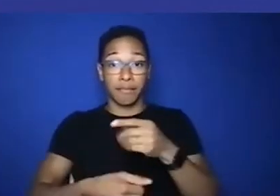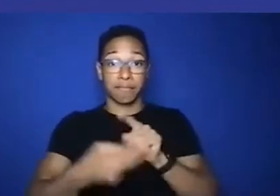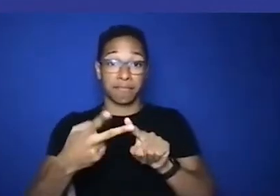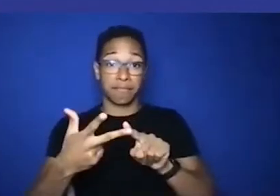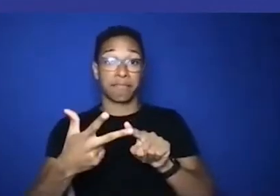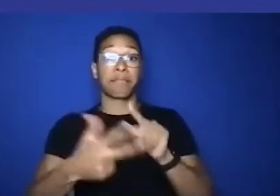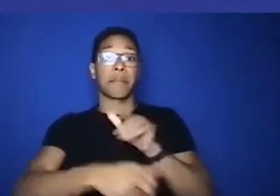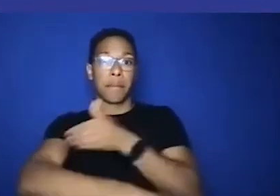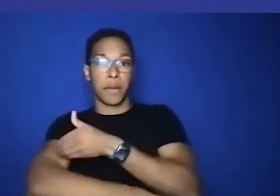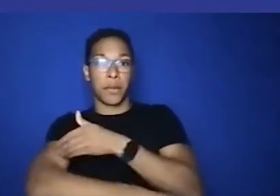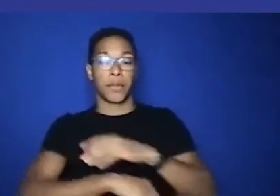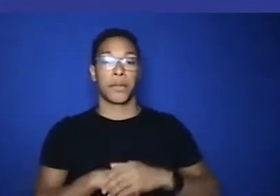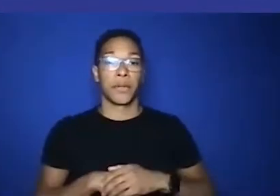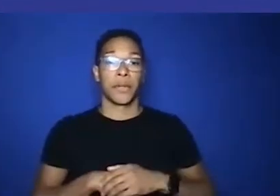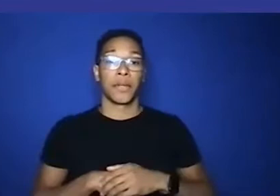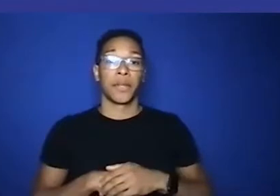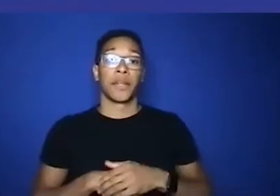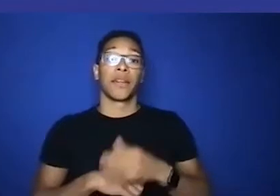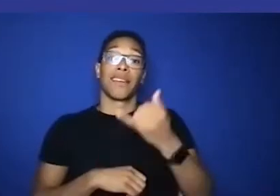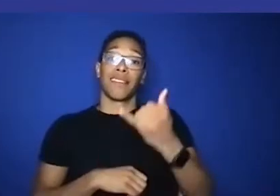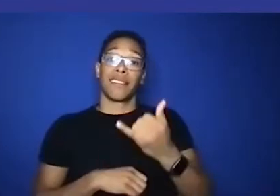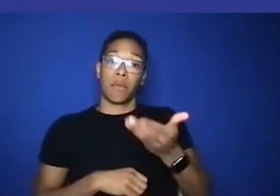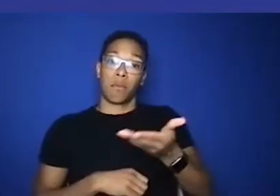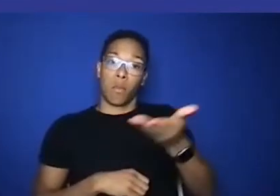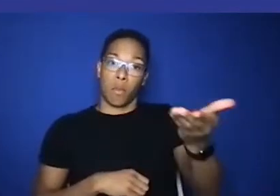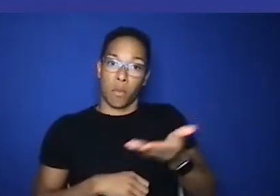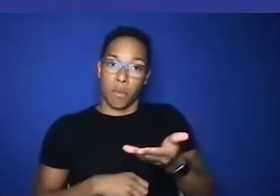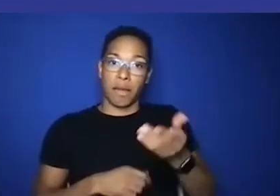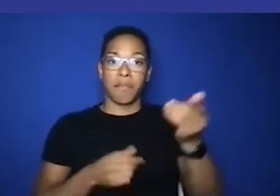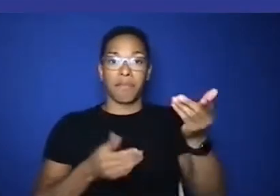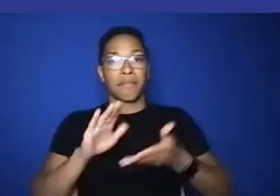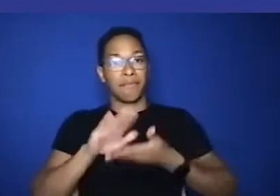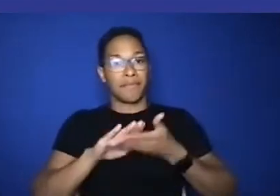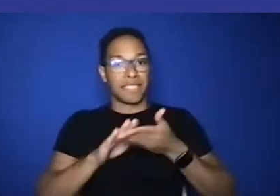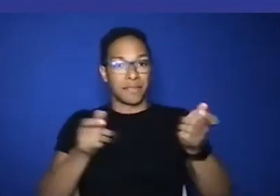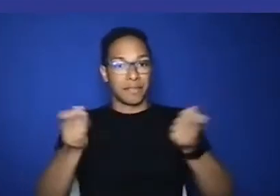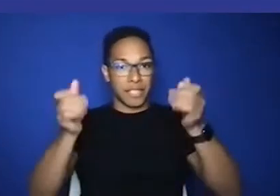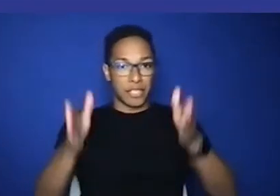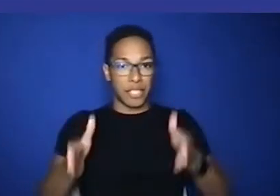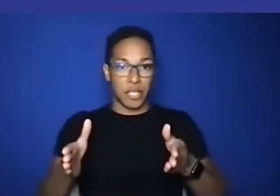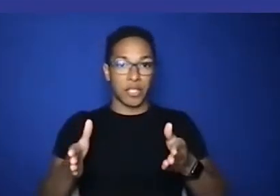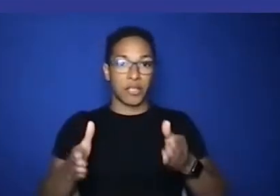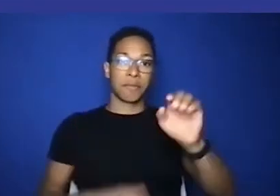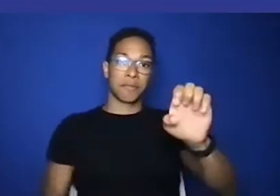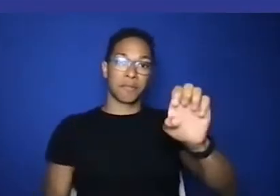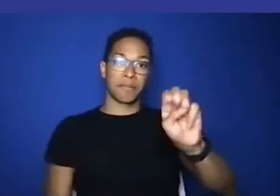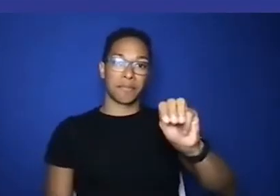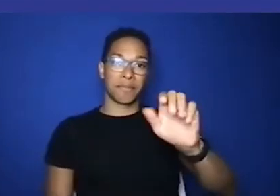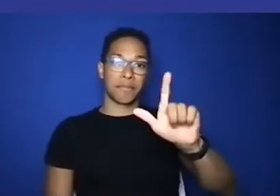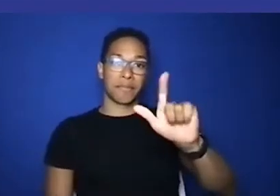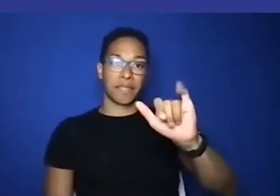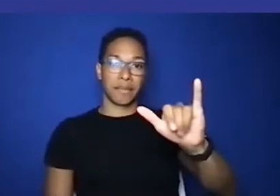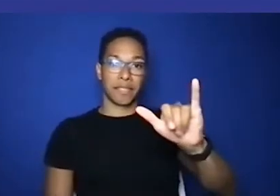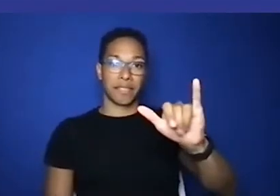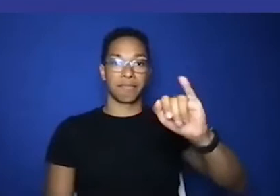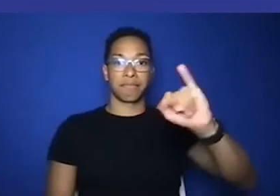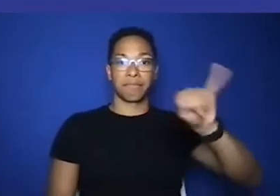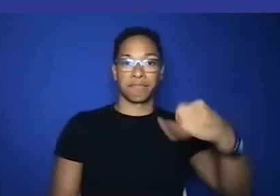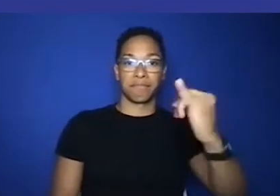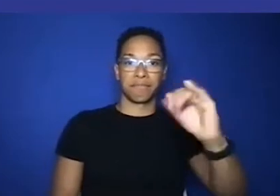our wonderful curator for this session, choreographer, director, and Guggenheim Fellow, Emily Johnson. Welcome, Emily.